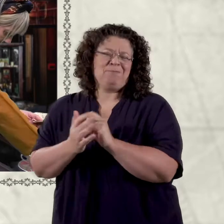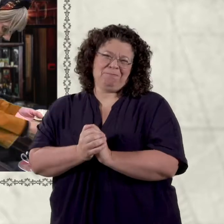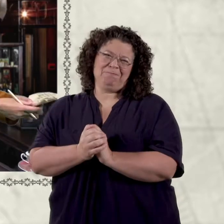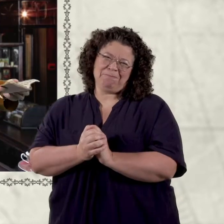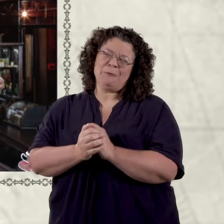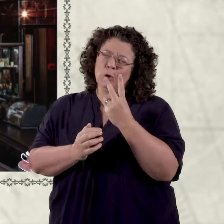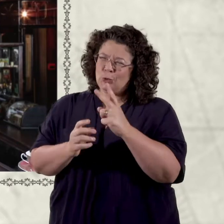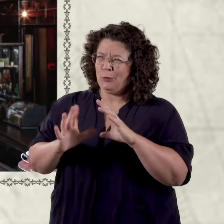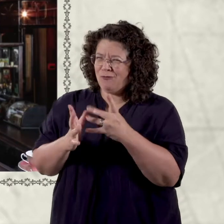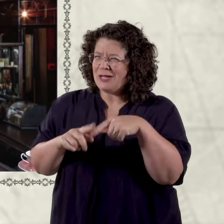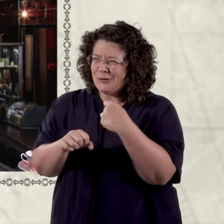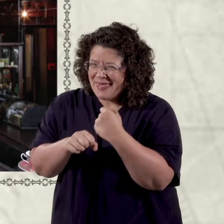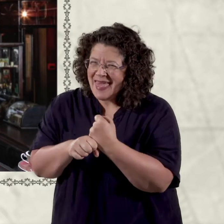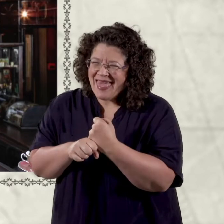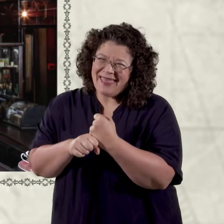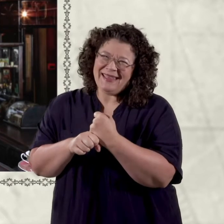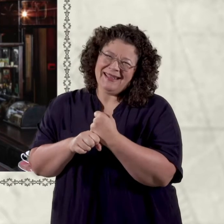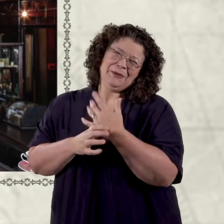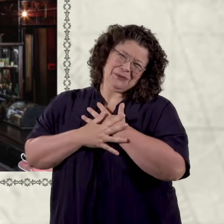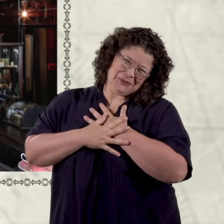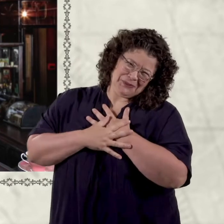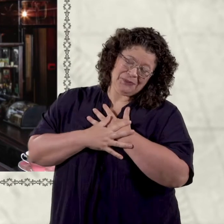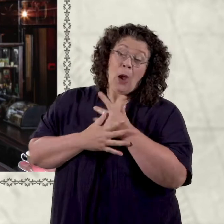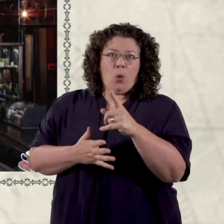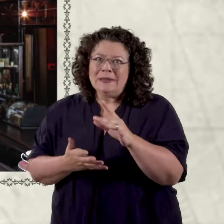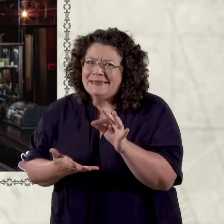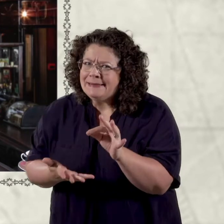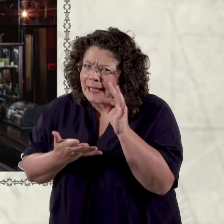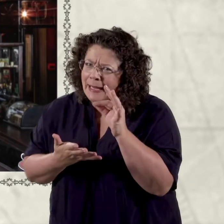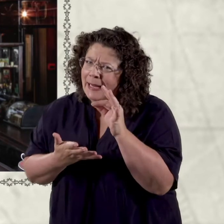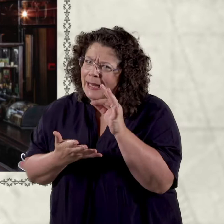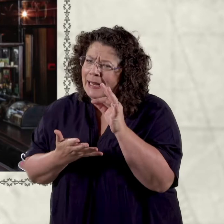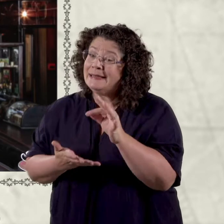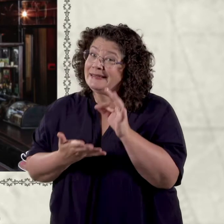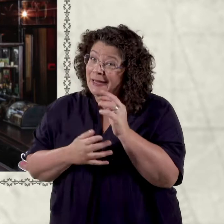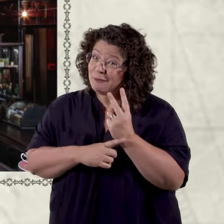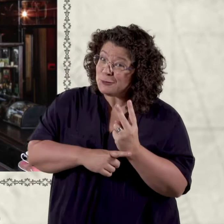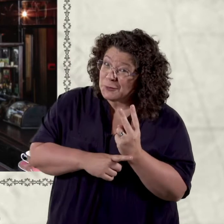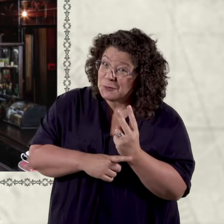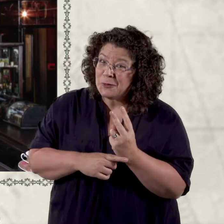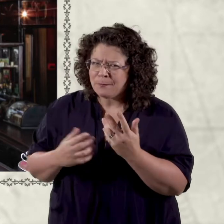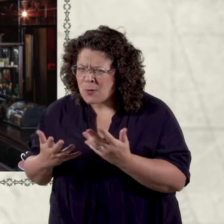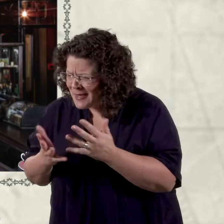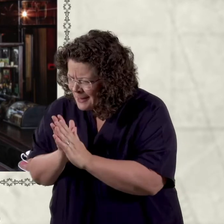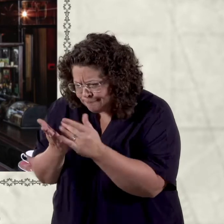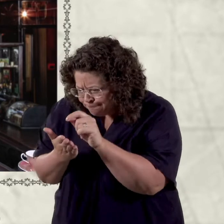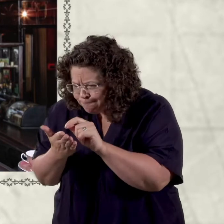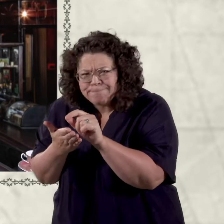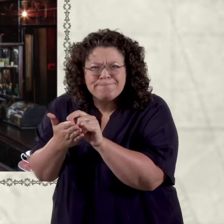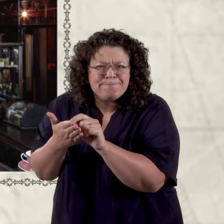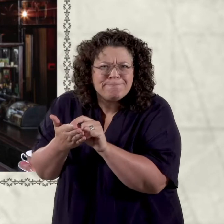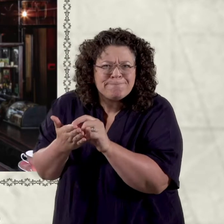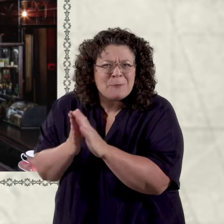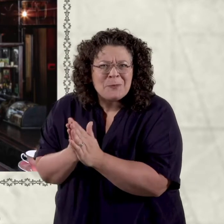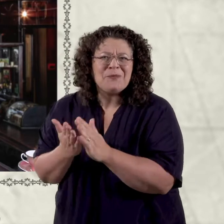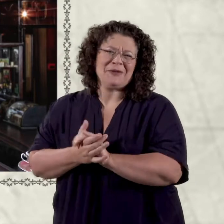eggs there, hyfryd, and oh, tea for 2 is. There we go, tea there.